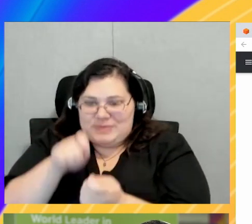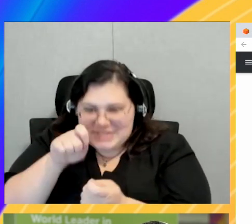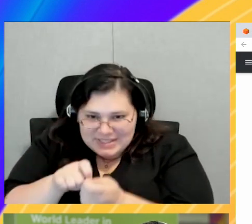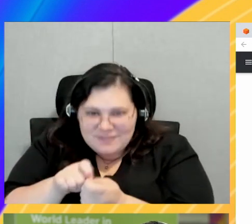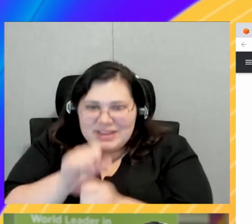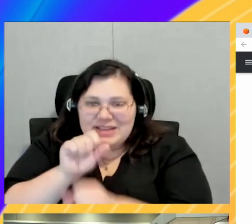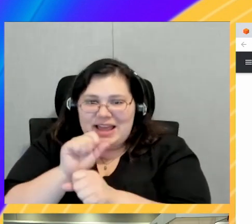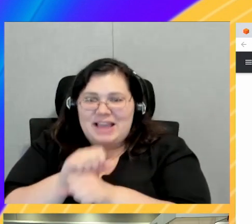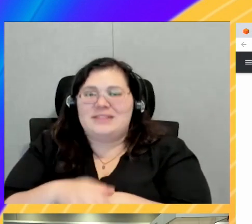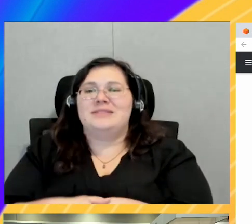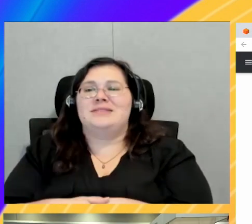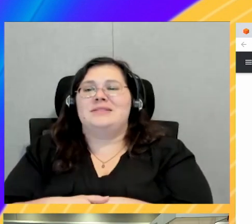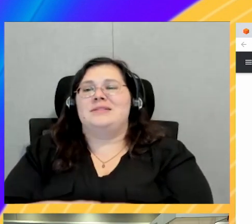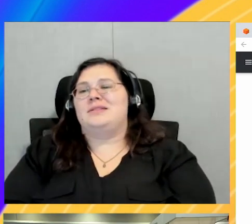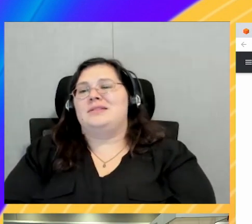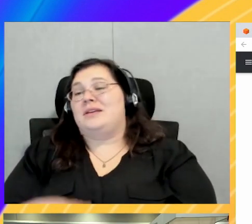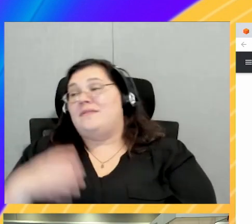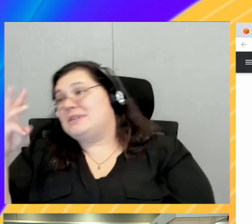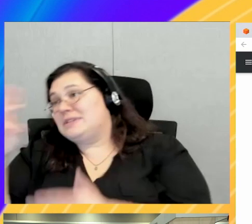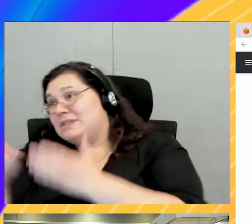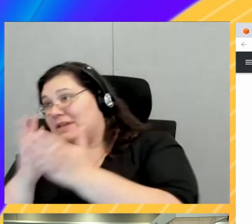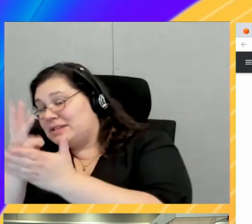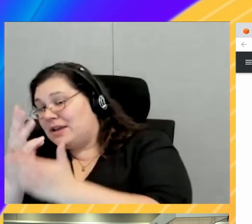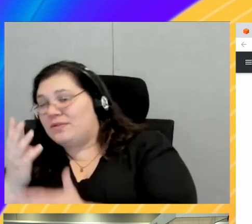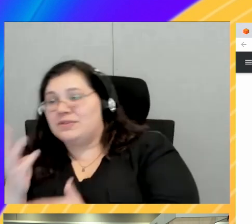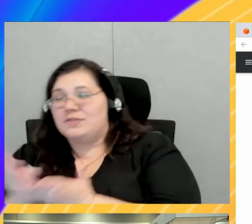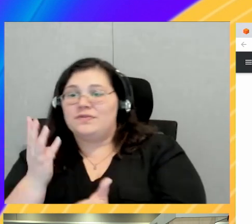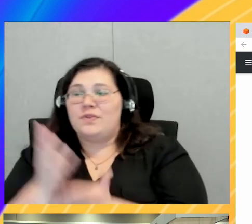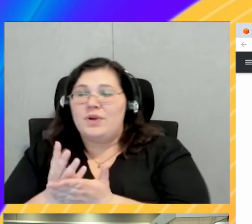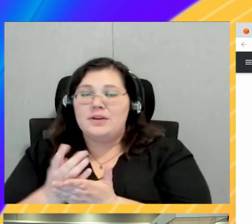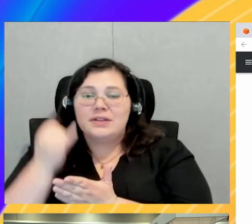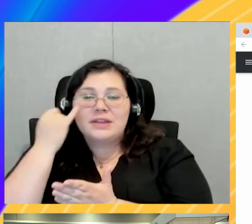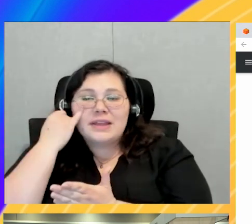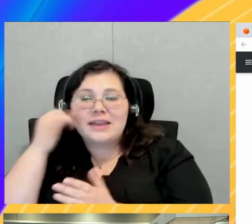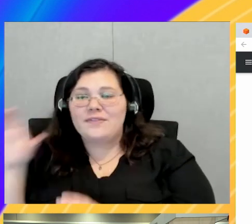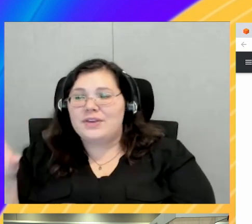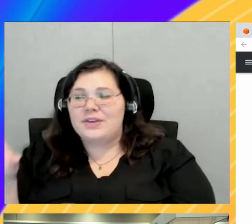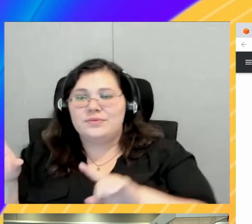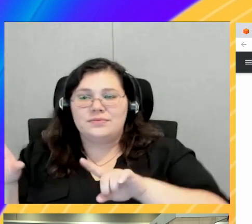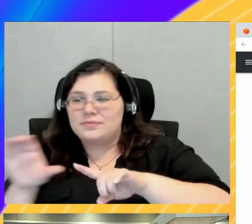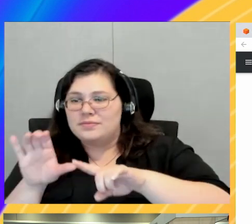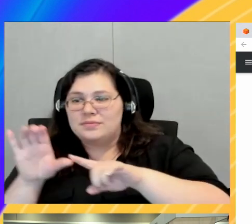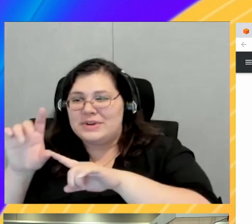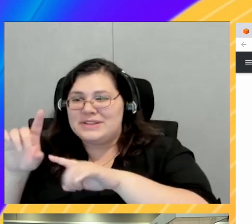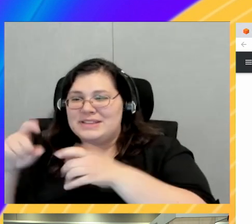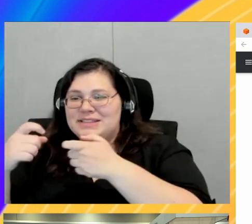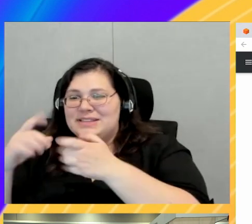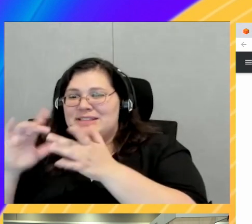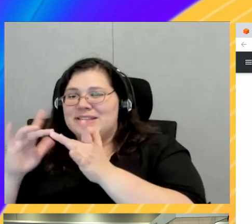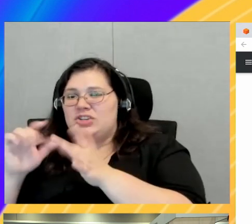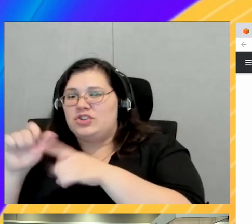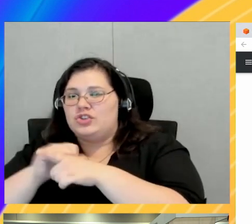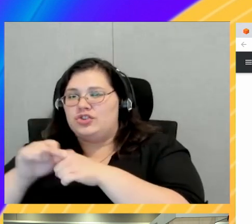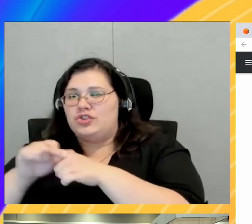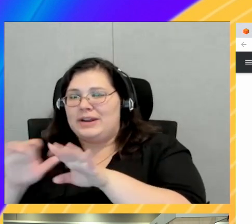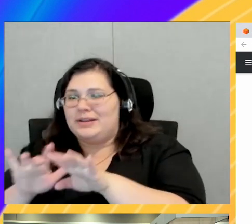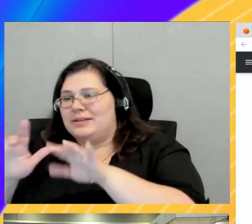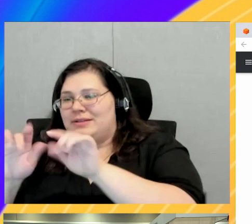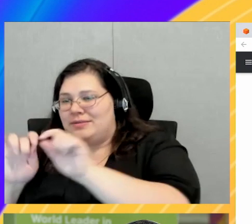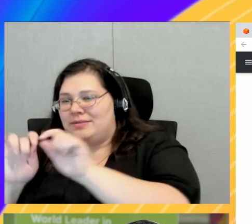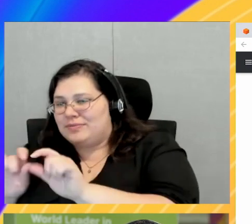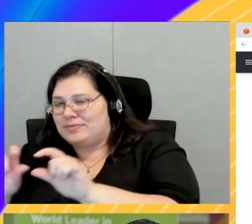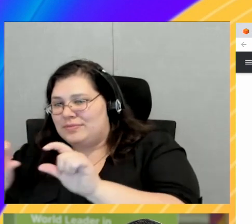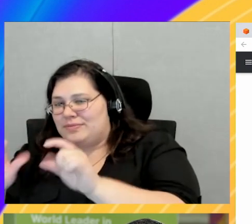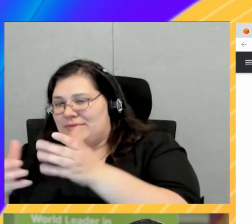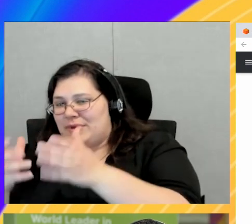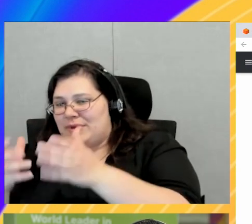hours, one is 4 hours. If you hover over the type where it says digital training, then we can see here, it might be hard for everyone to see, but at the very bottom it